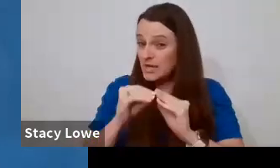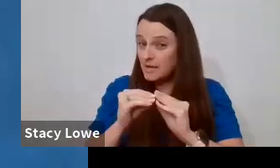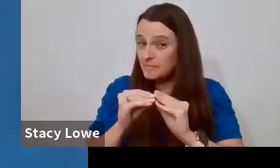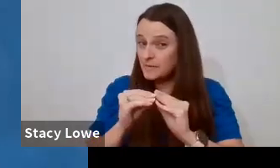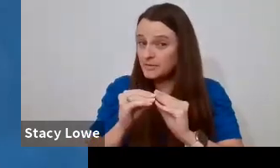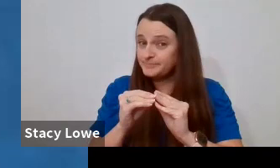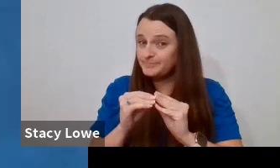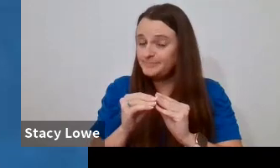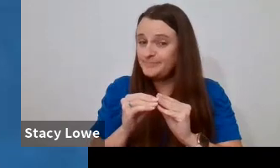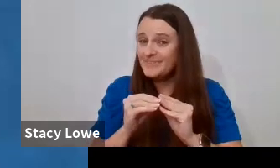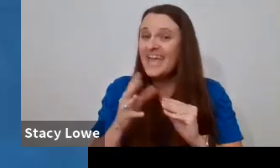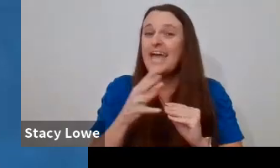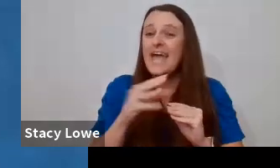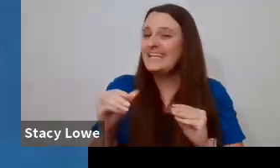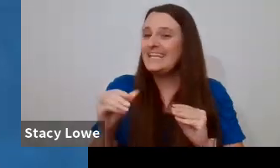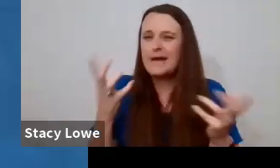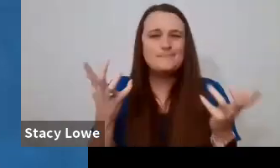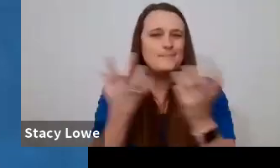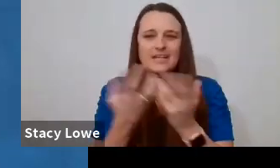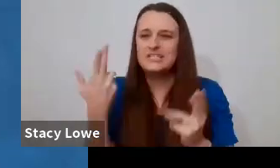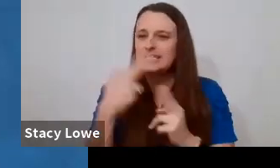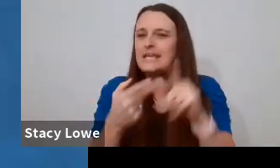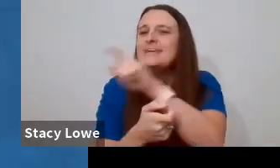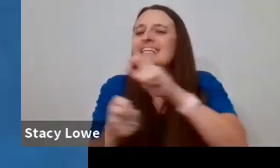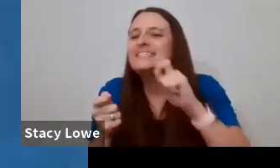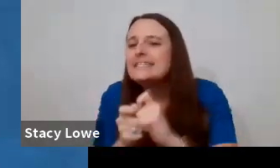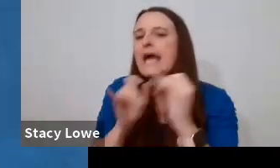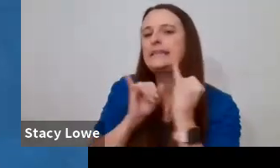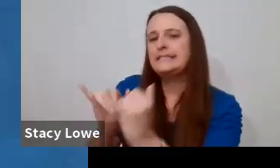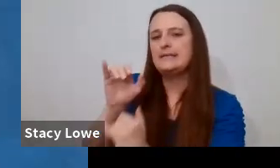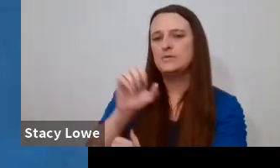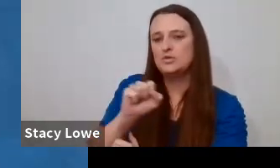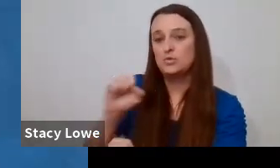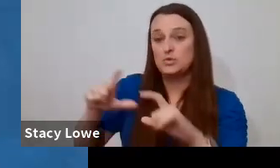the name as it is on your social security card.